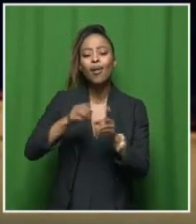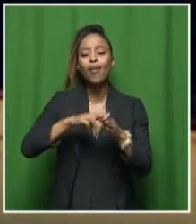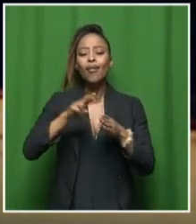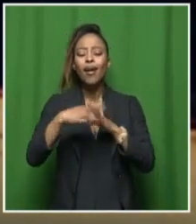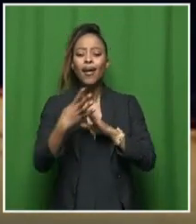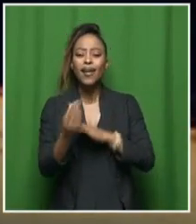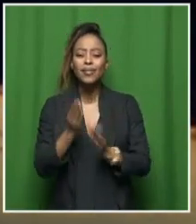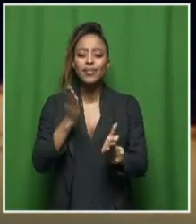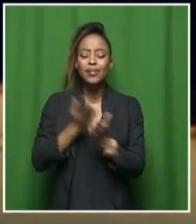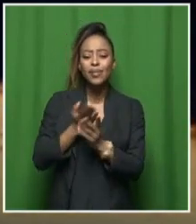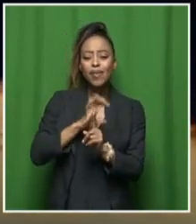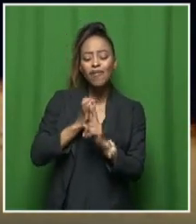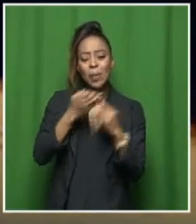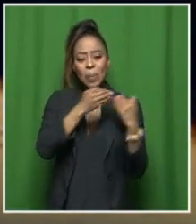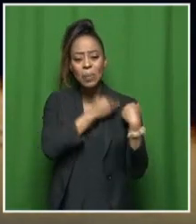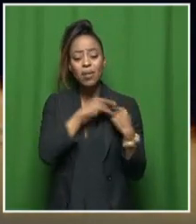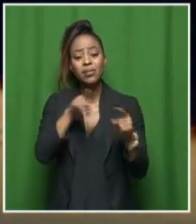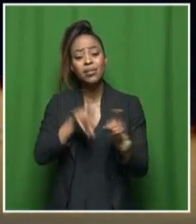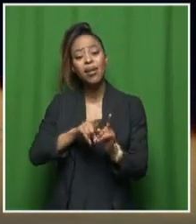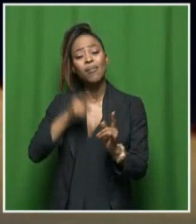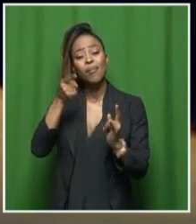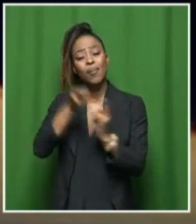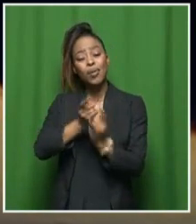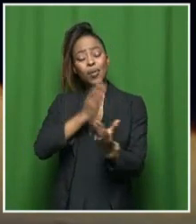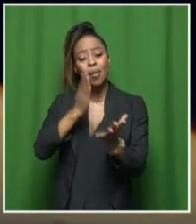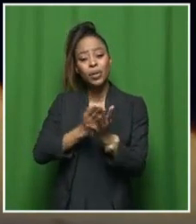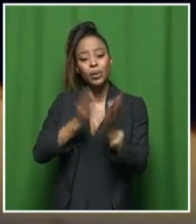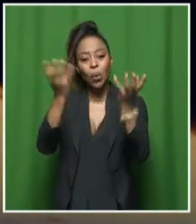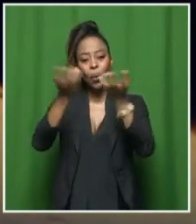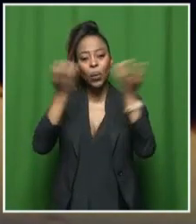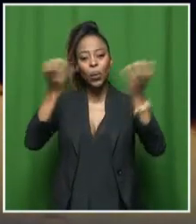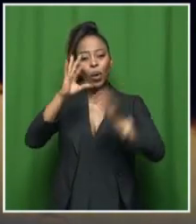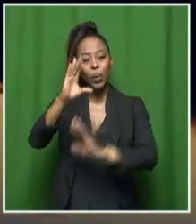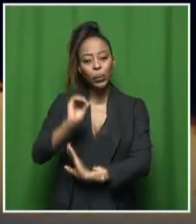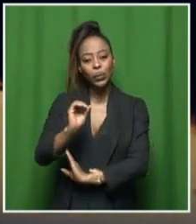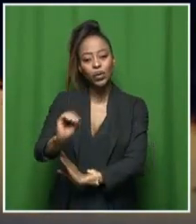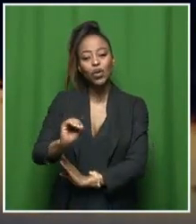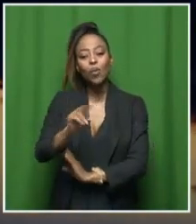preserve the environment and their goal towards reaching zero carbon emissions by 2030.